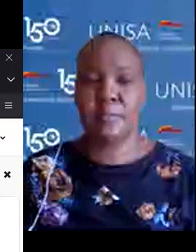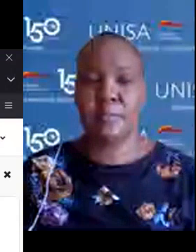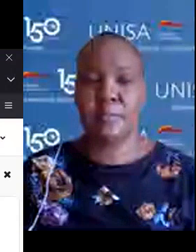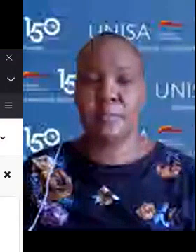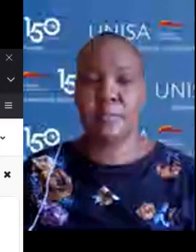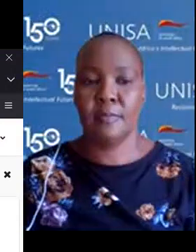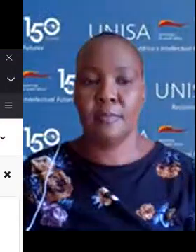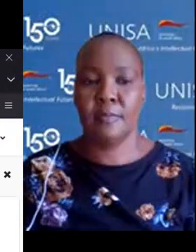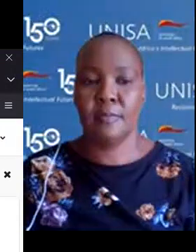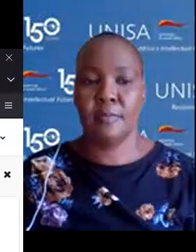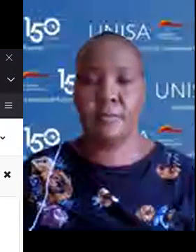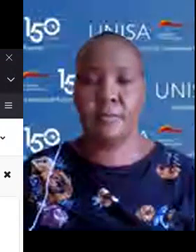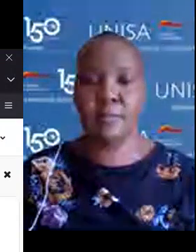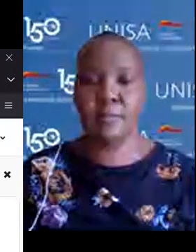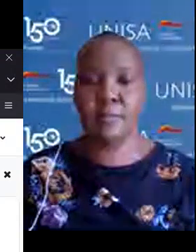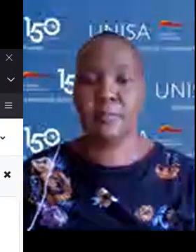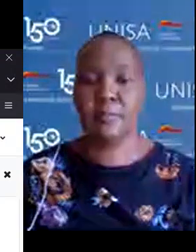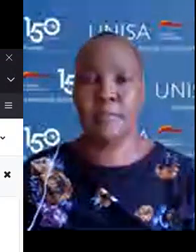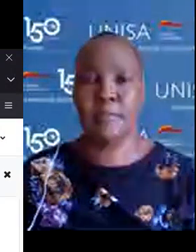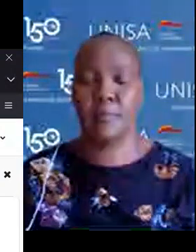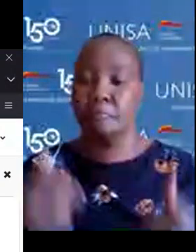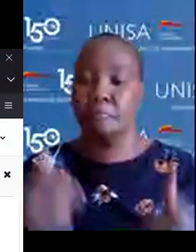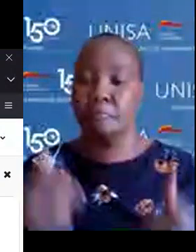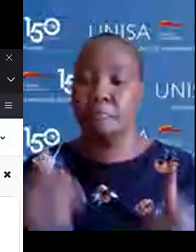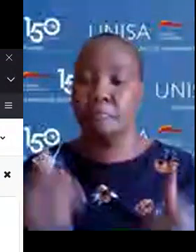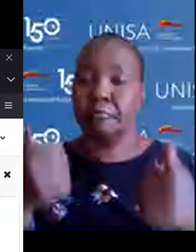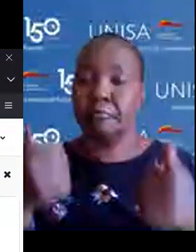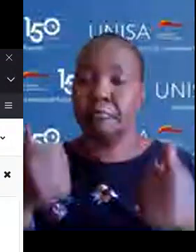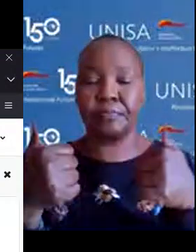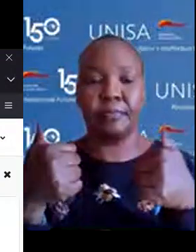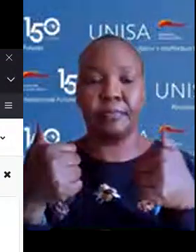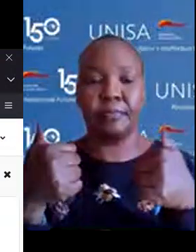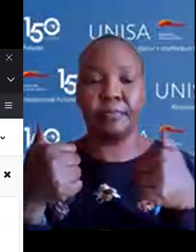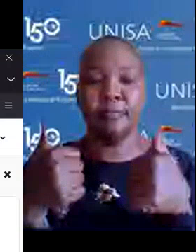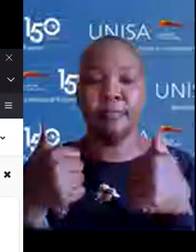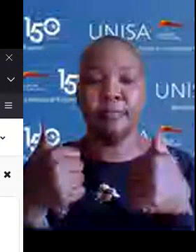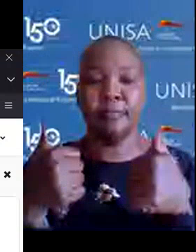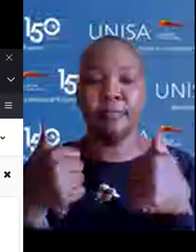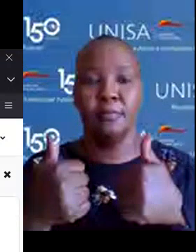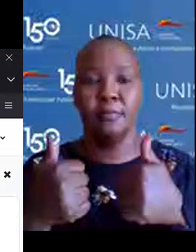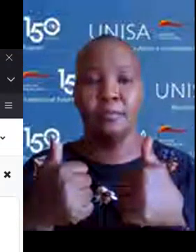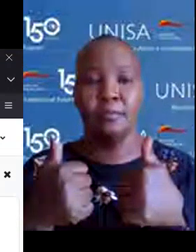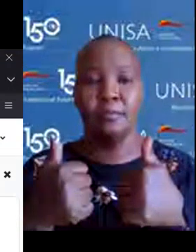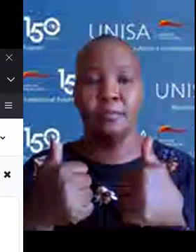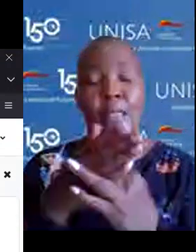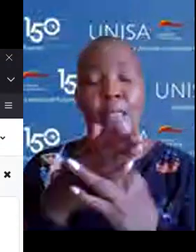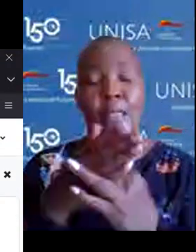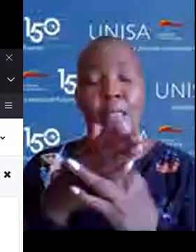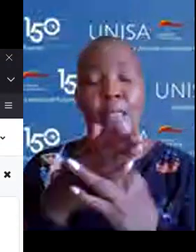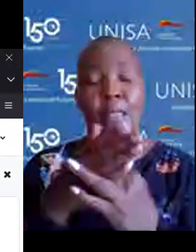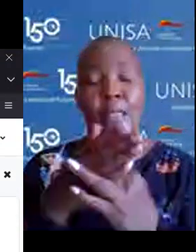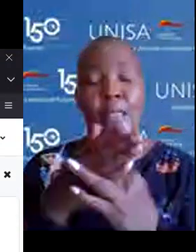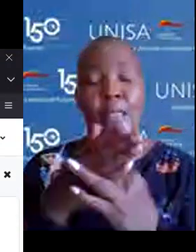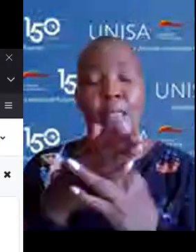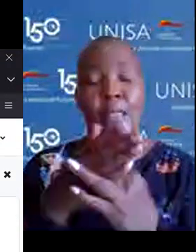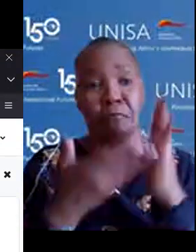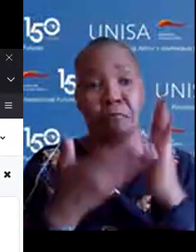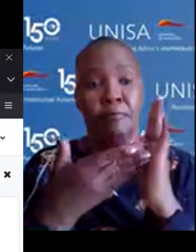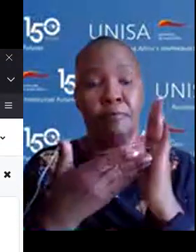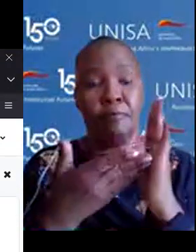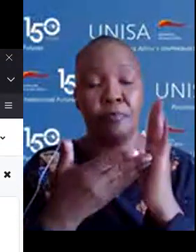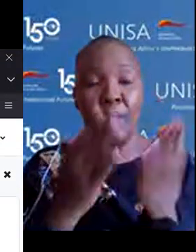Okay, so as you're accessing, so remember on here, on the page, if you, for instance, have